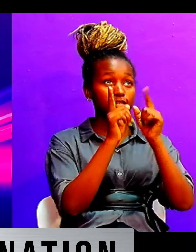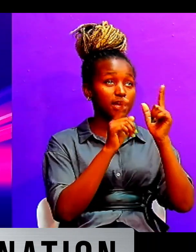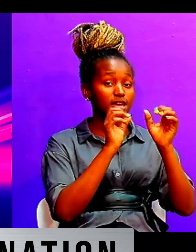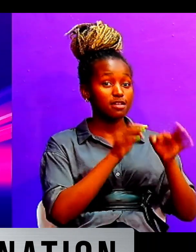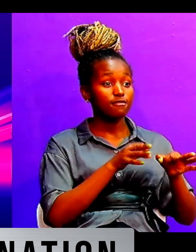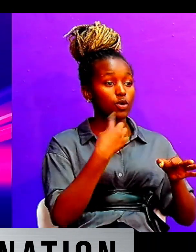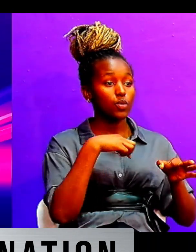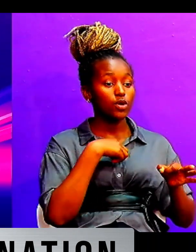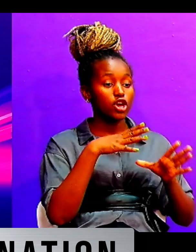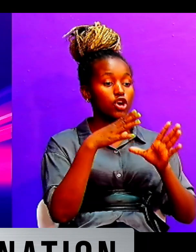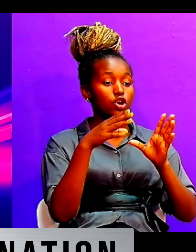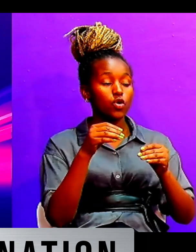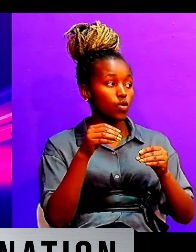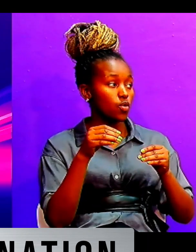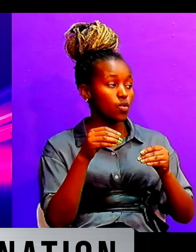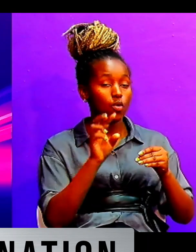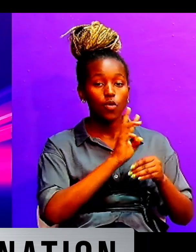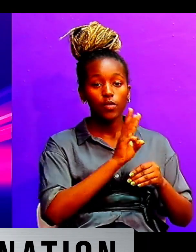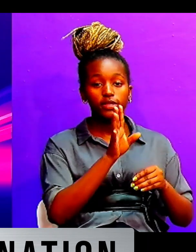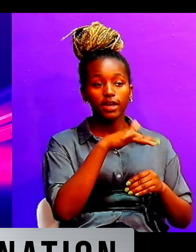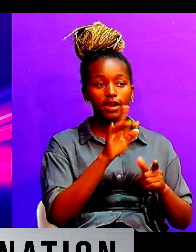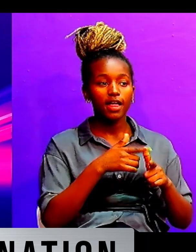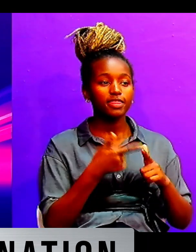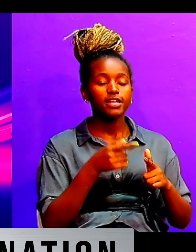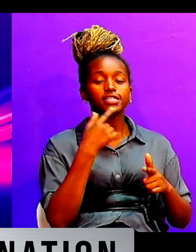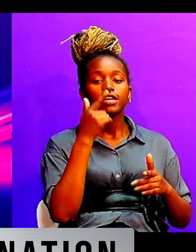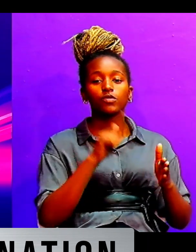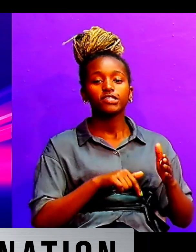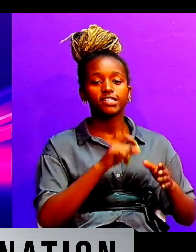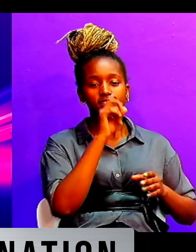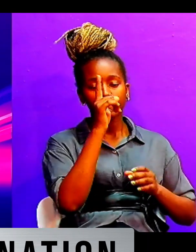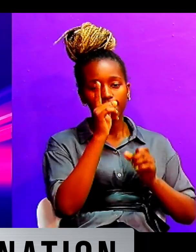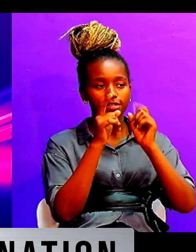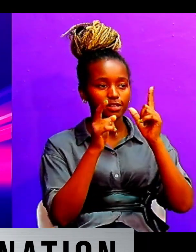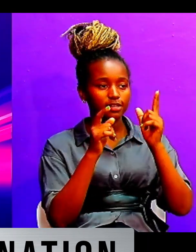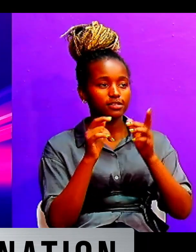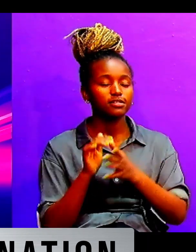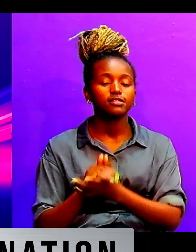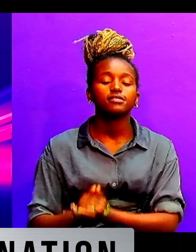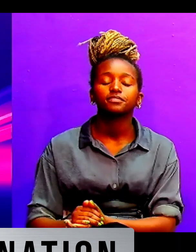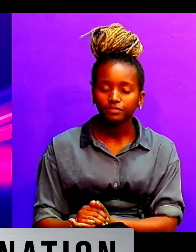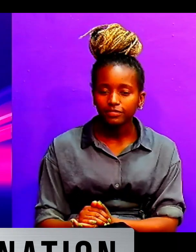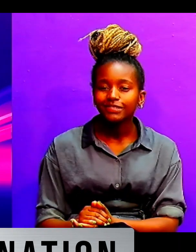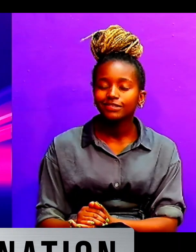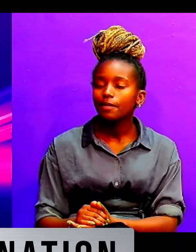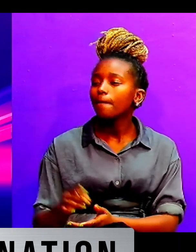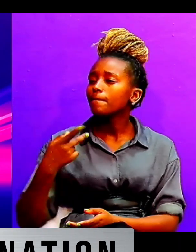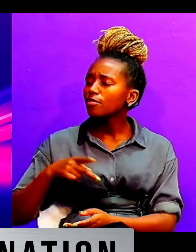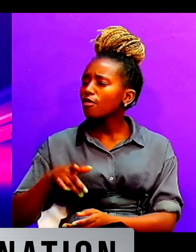they actually say eninginingi. Oh, nyota yenu itachukuliwa.